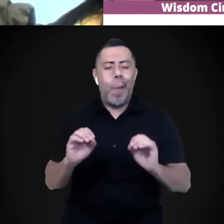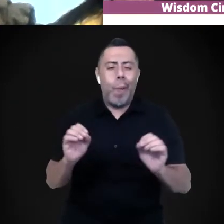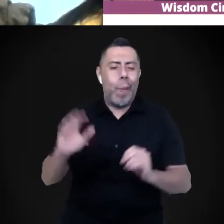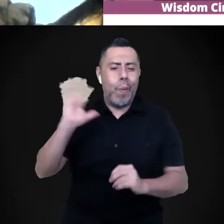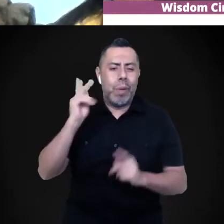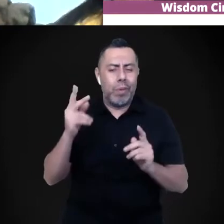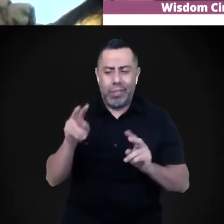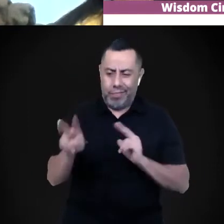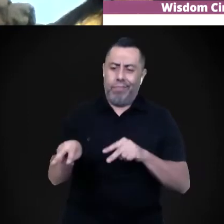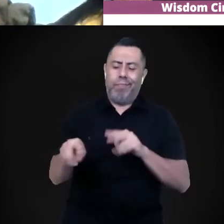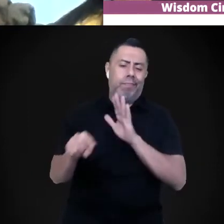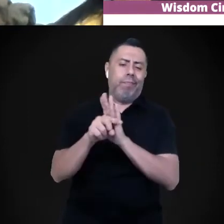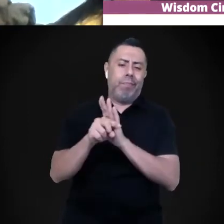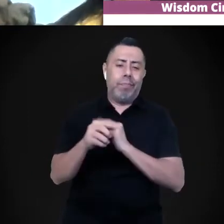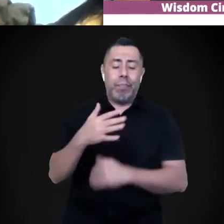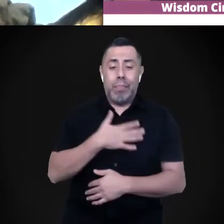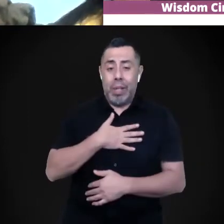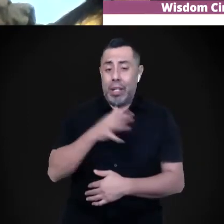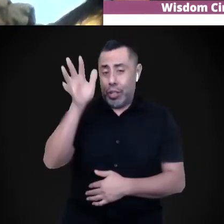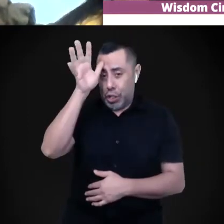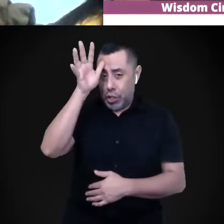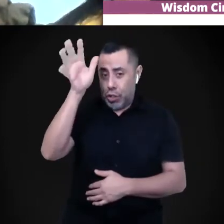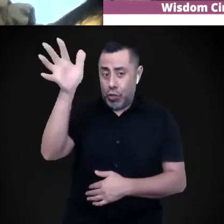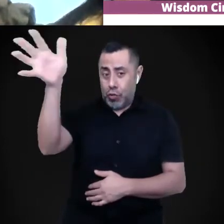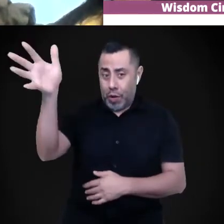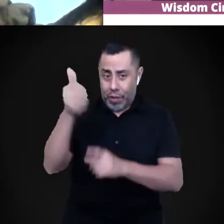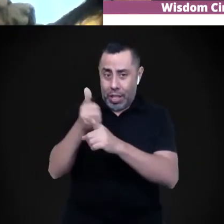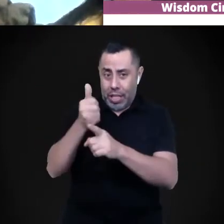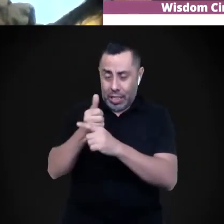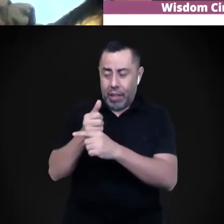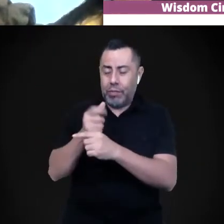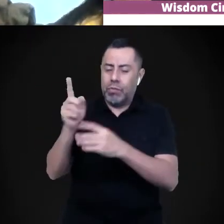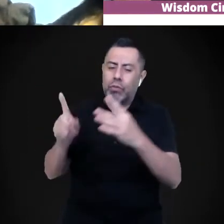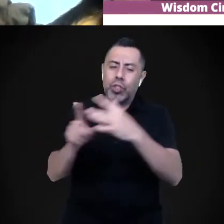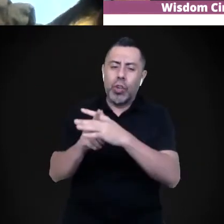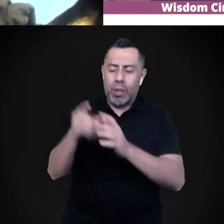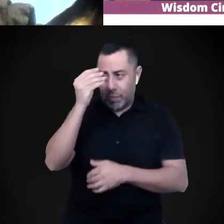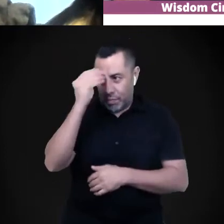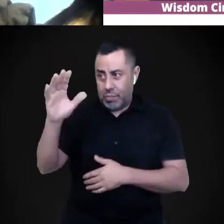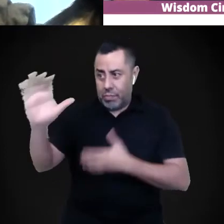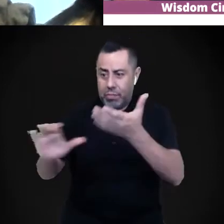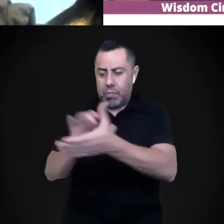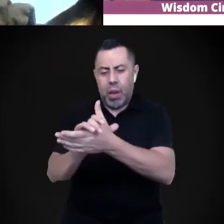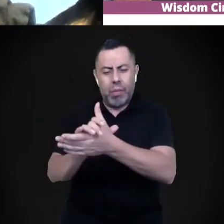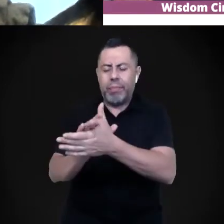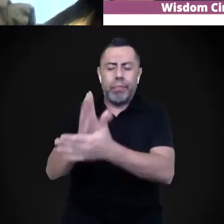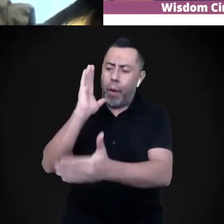my grandpa actually stepped in and ended the marriage because of, you know, the son-in-law was